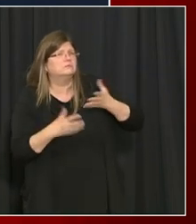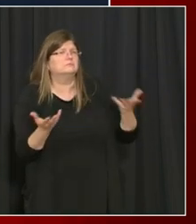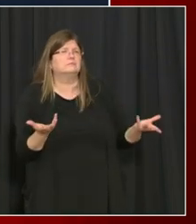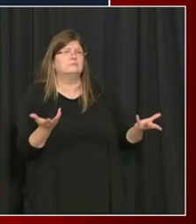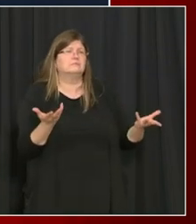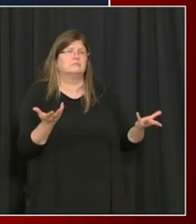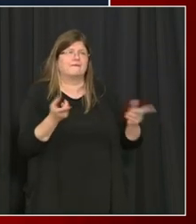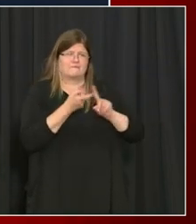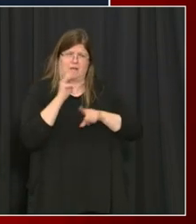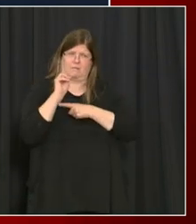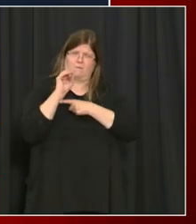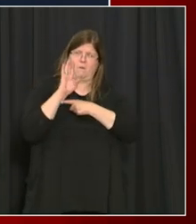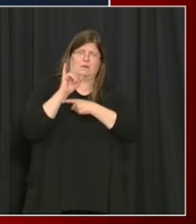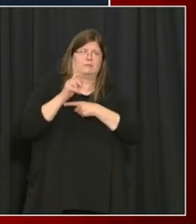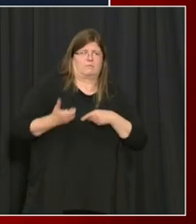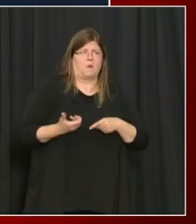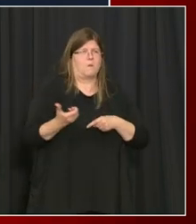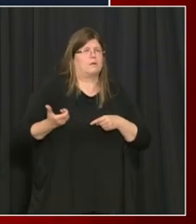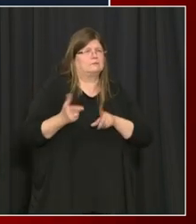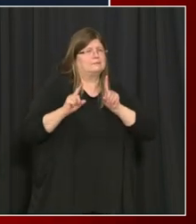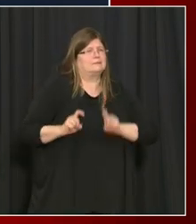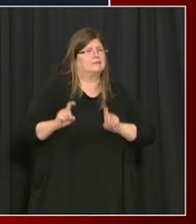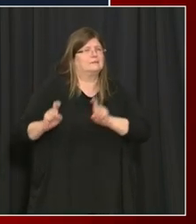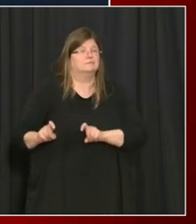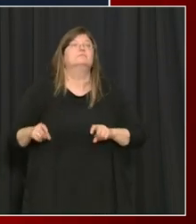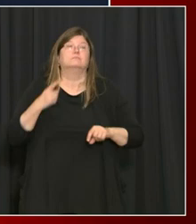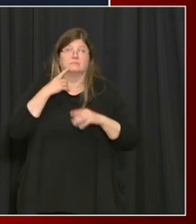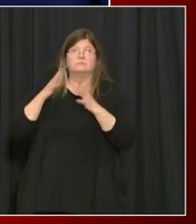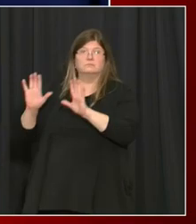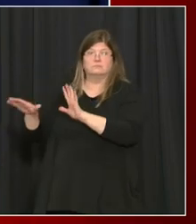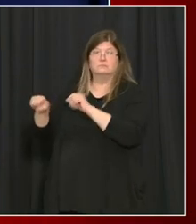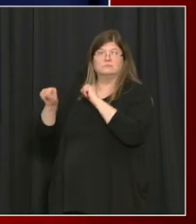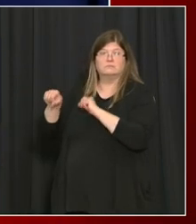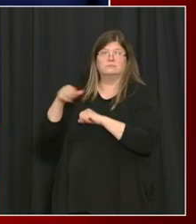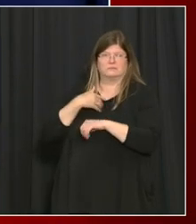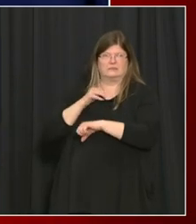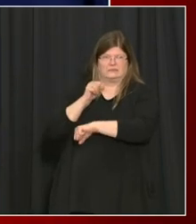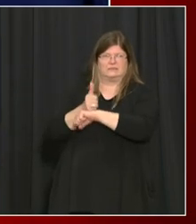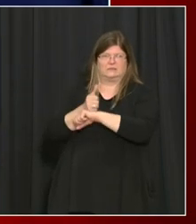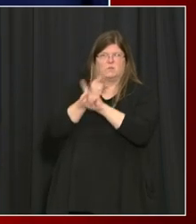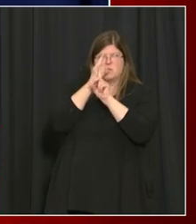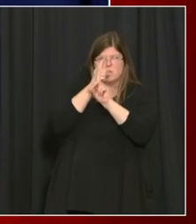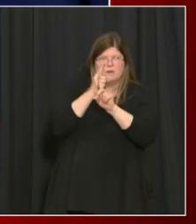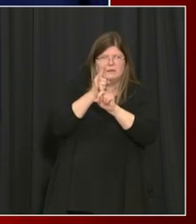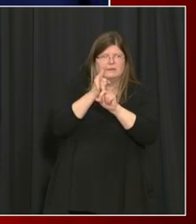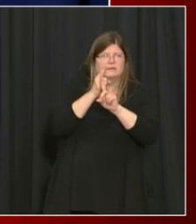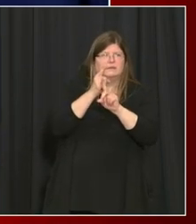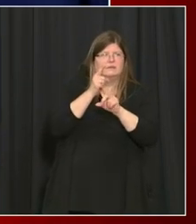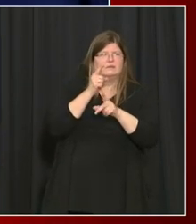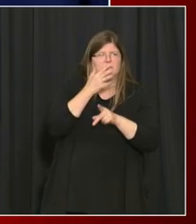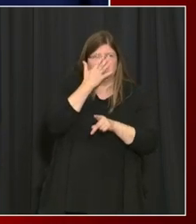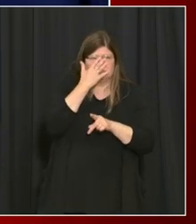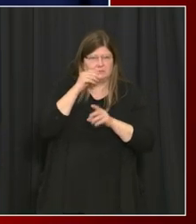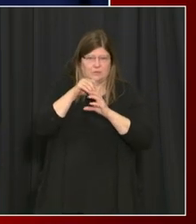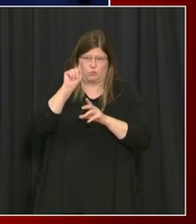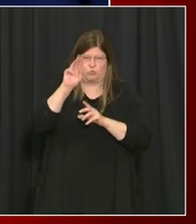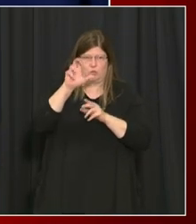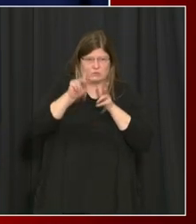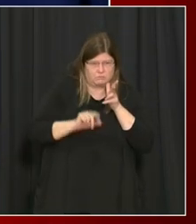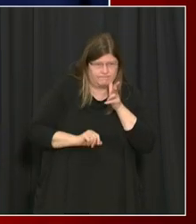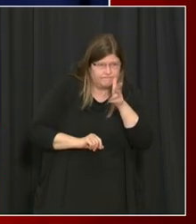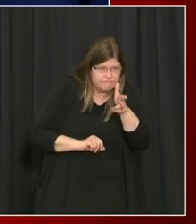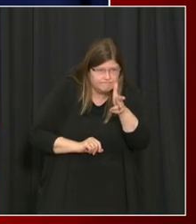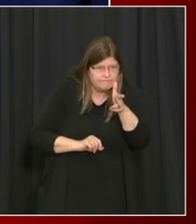mobile testing that we set up, it allows us to put these point-of-care instruments into a truck and drive that truck to